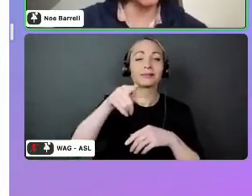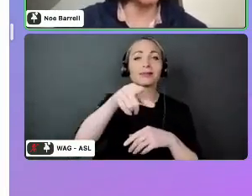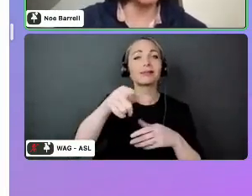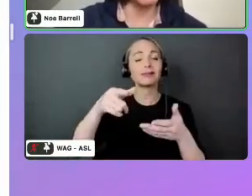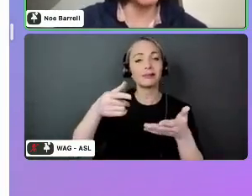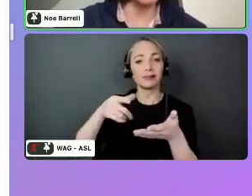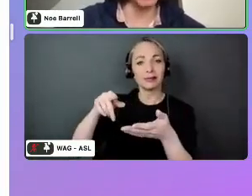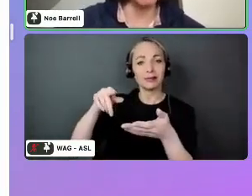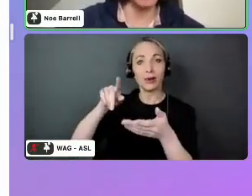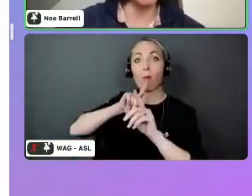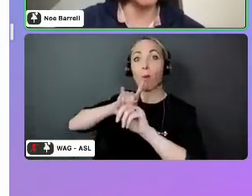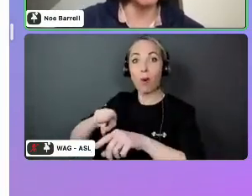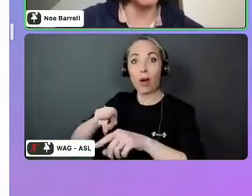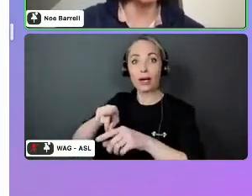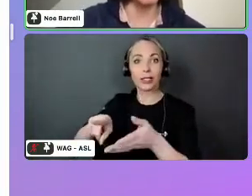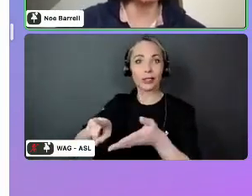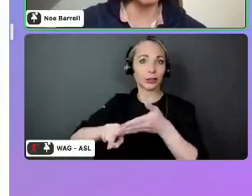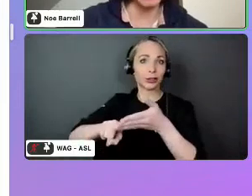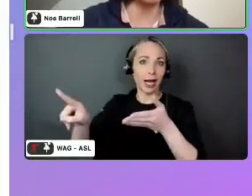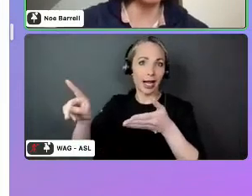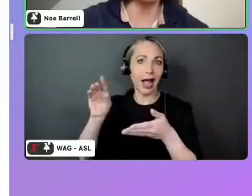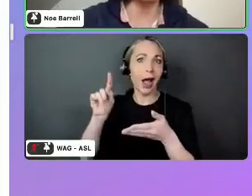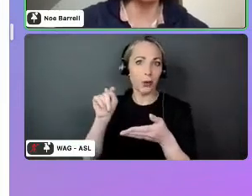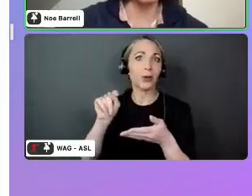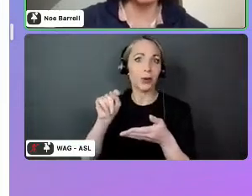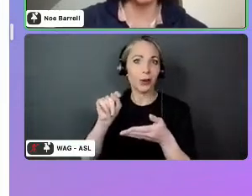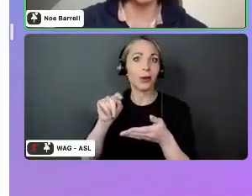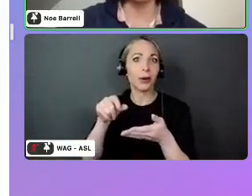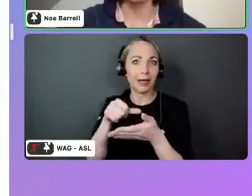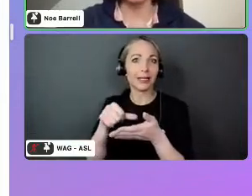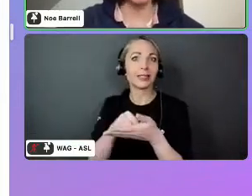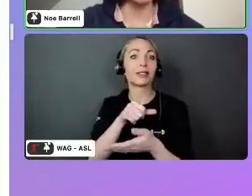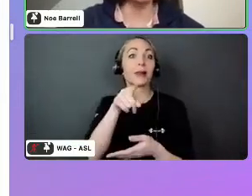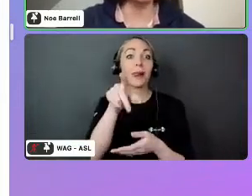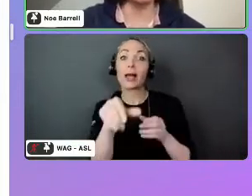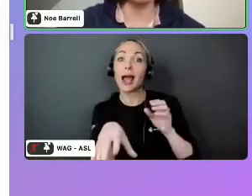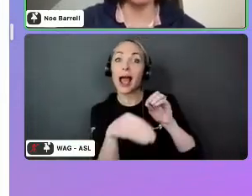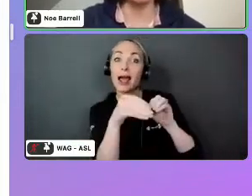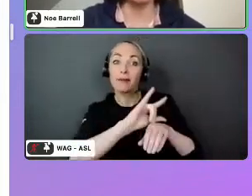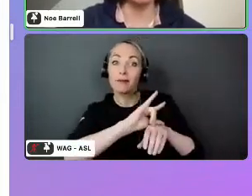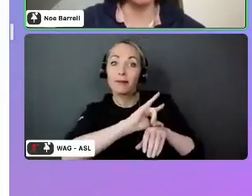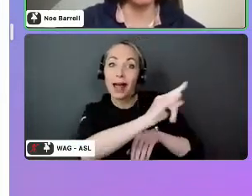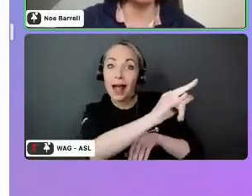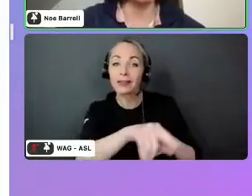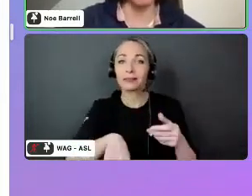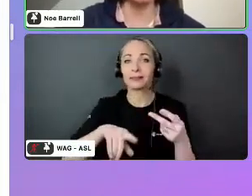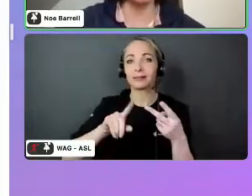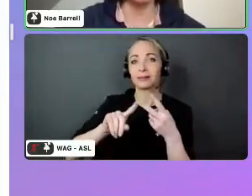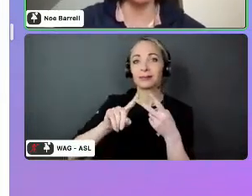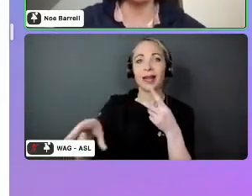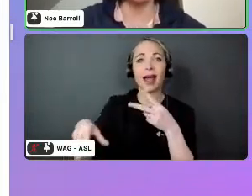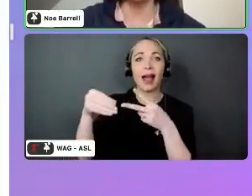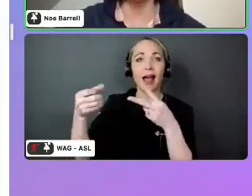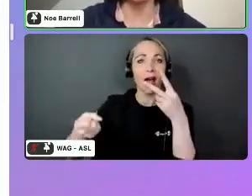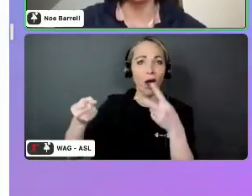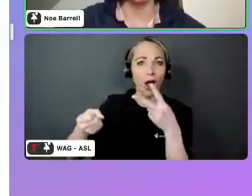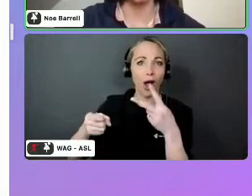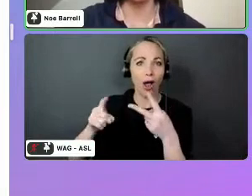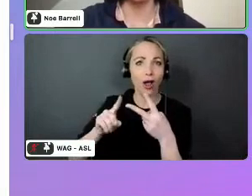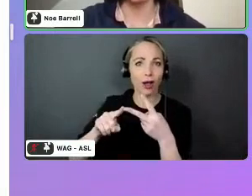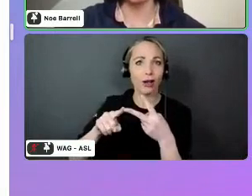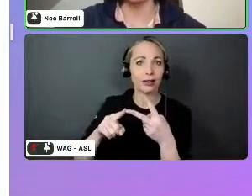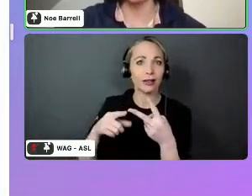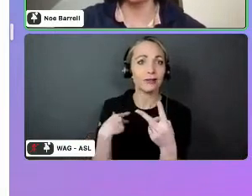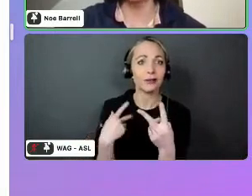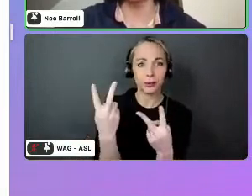two checkboxes at the bottom and their associated text, add a flight and add a car. And again, I just want to point out that we've identified everything on this page, the